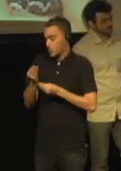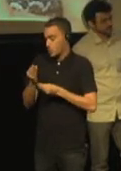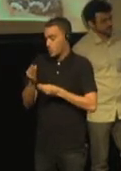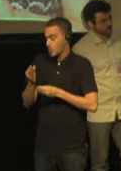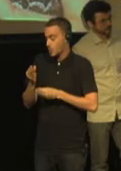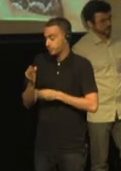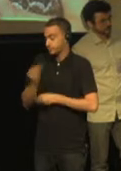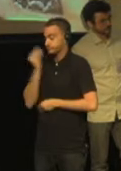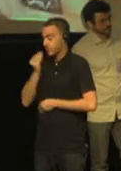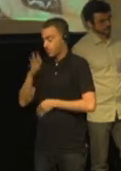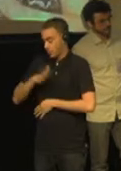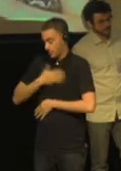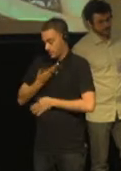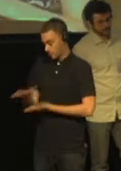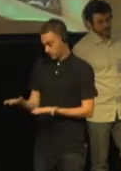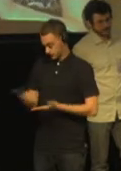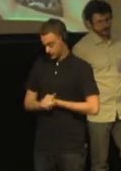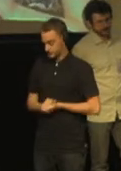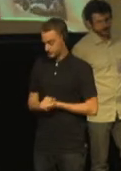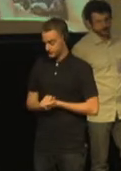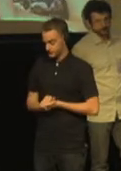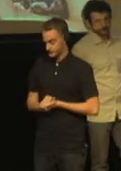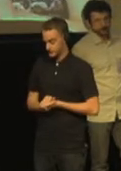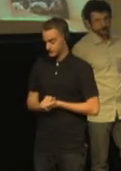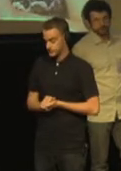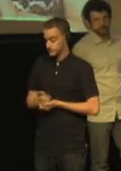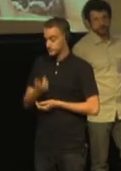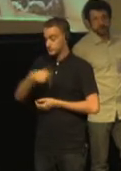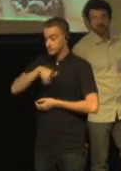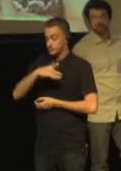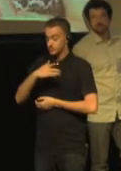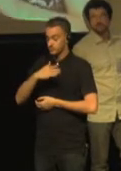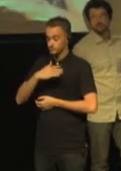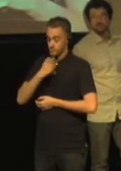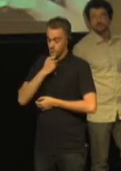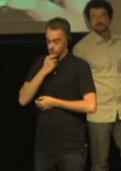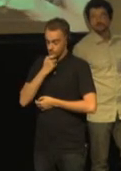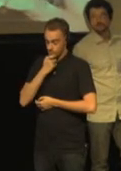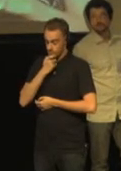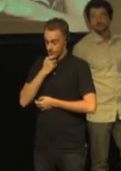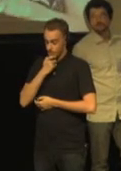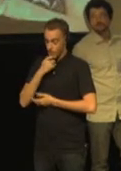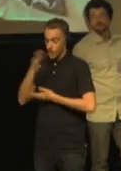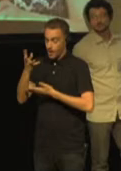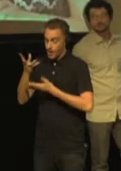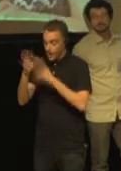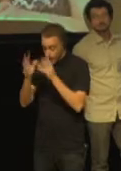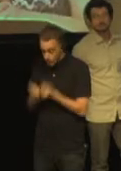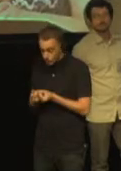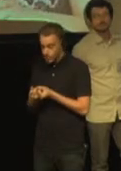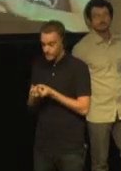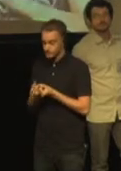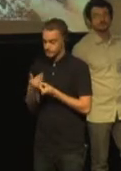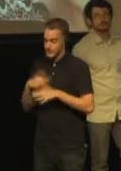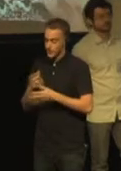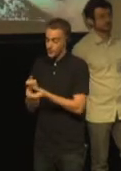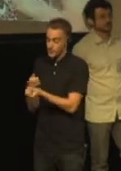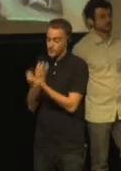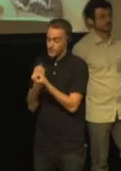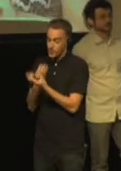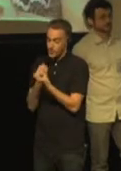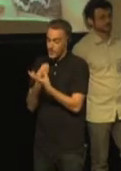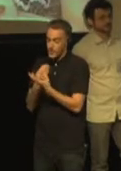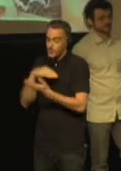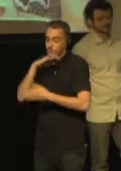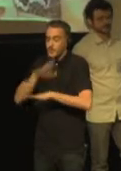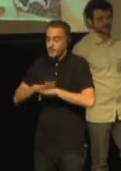our own number, which would have been great. We would have liked to have done that, but we just didn't have the data, unfortunately. The authors in